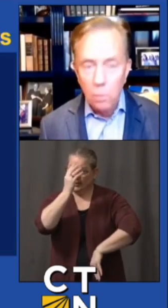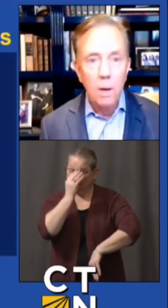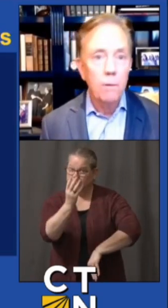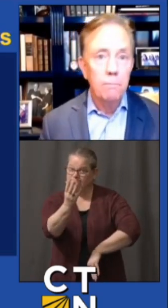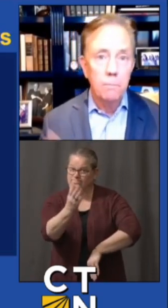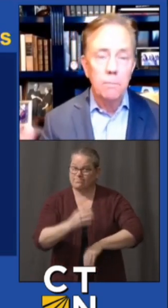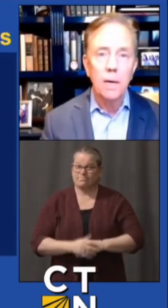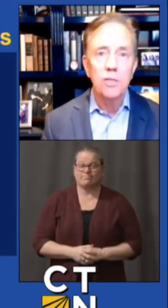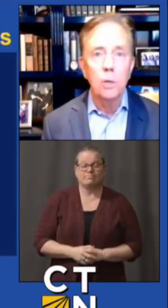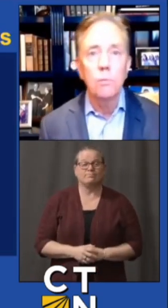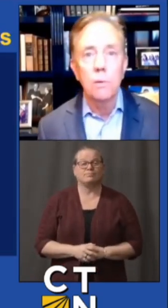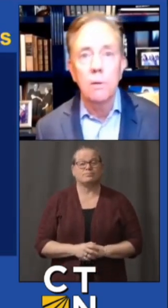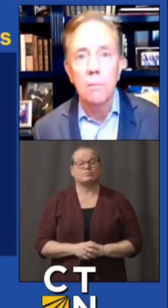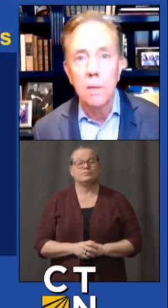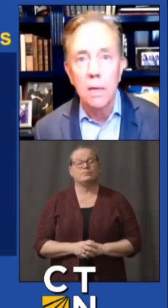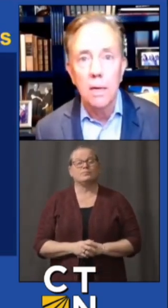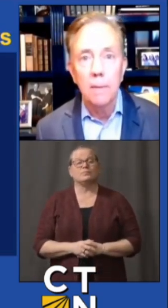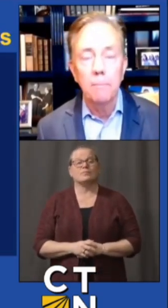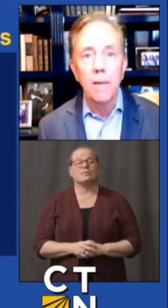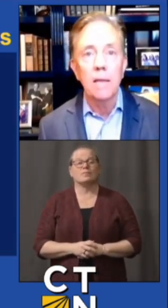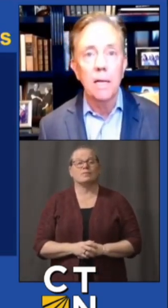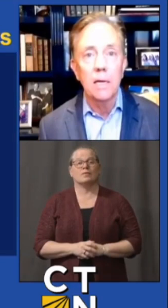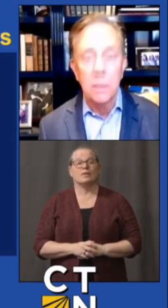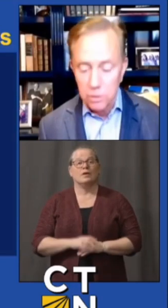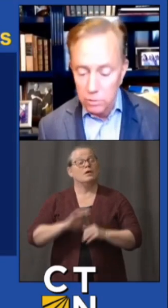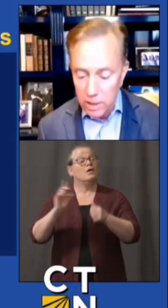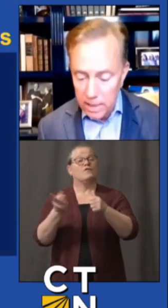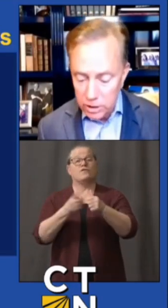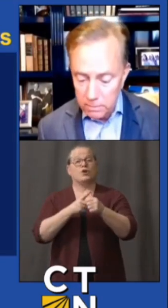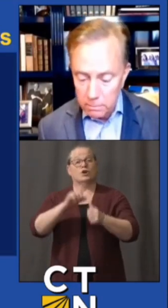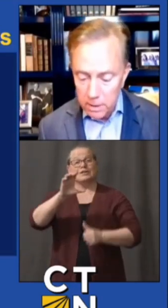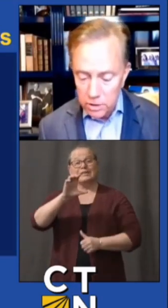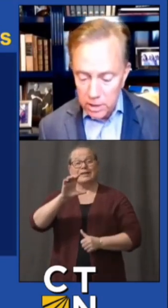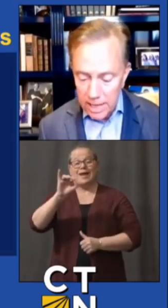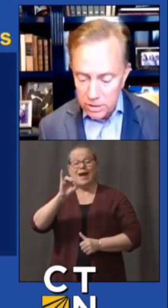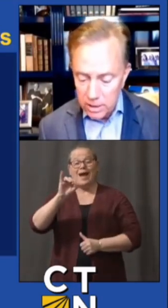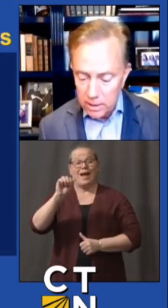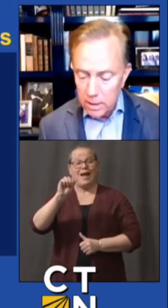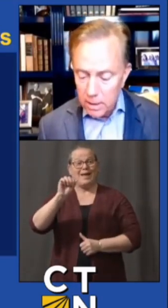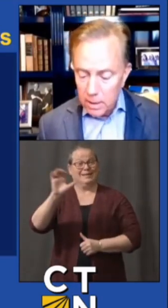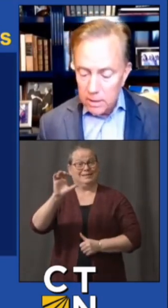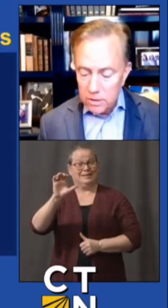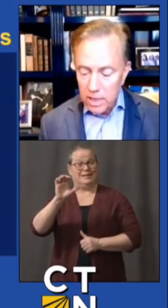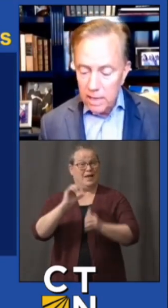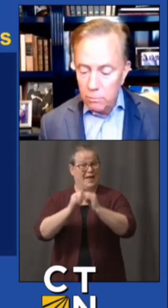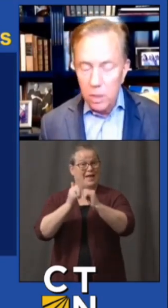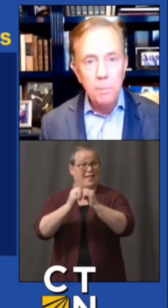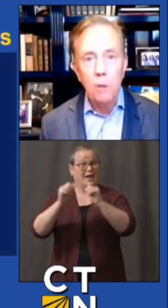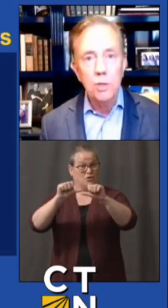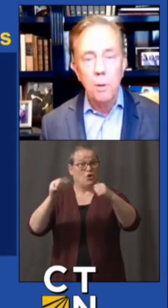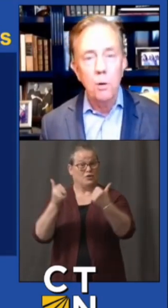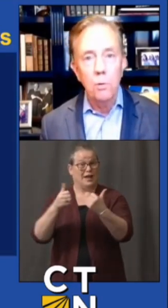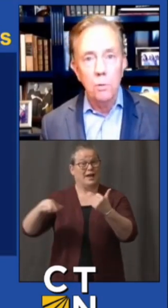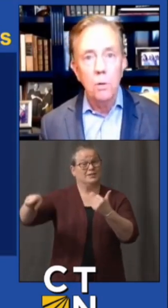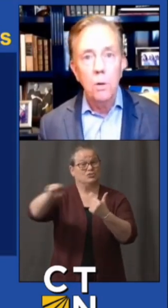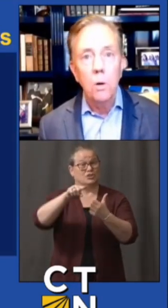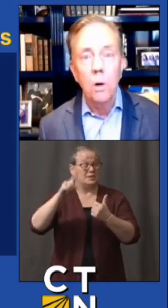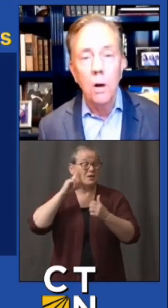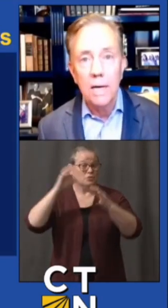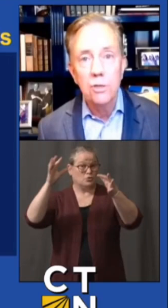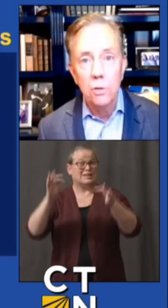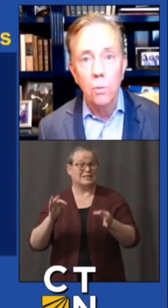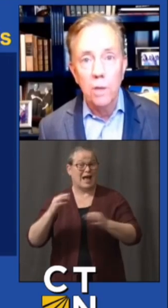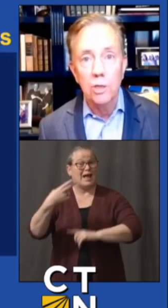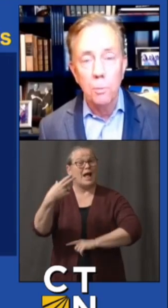Number one, I salute the Athletic Association, Interscholastic, saying we're going to postpone all